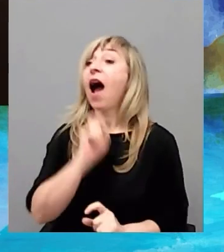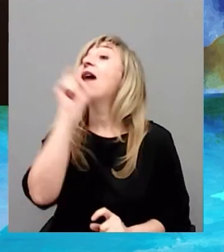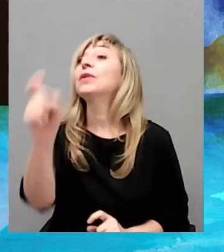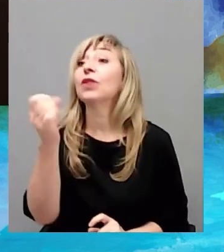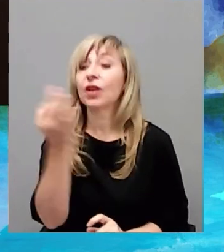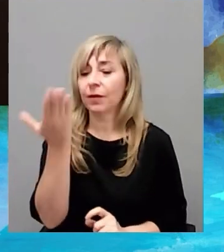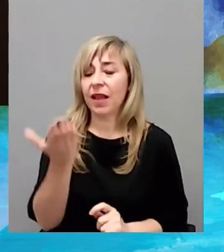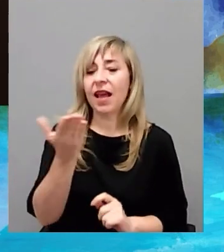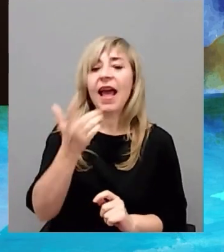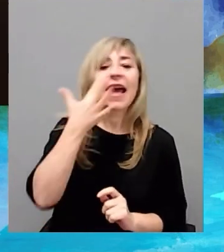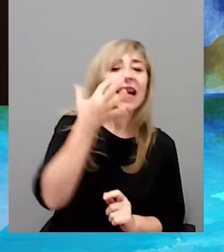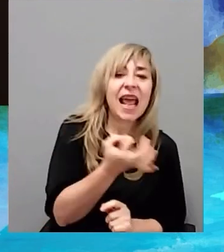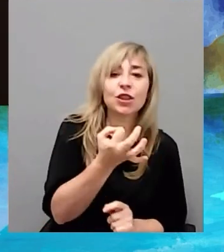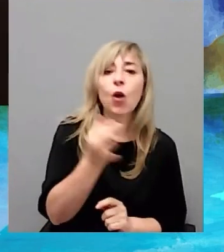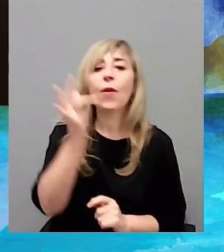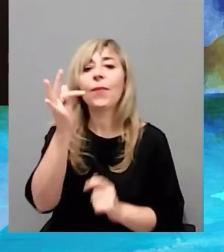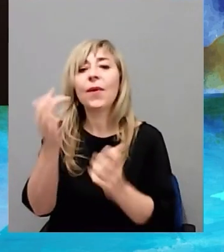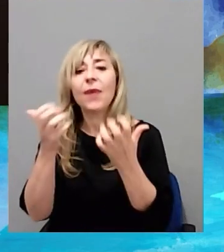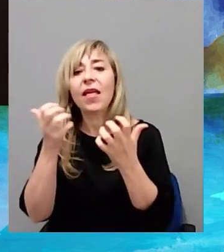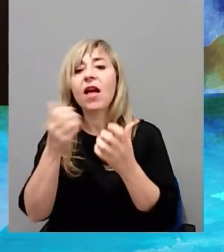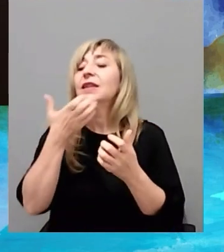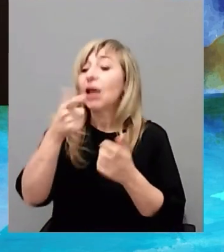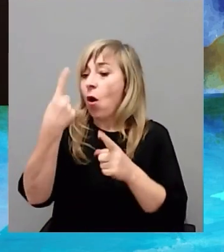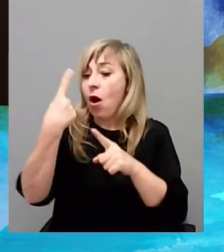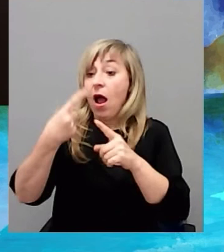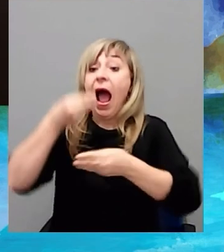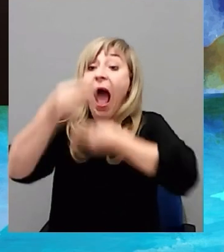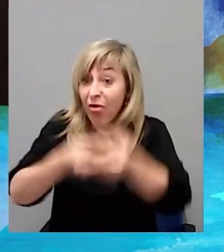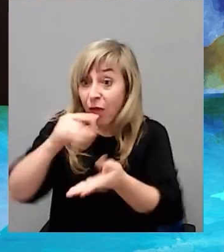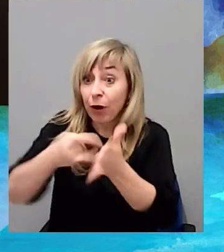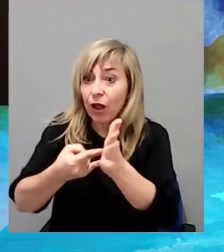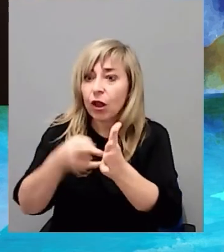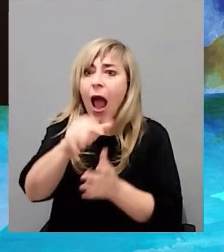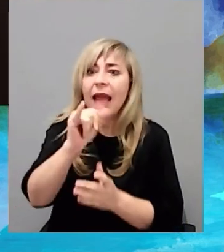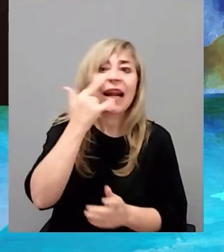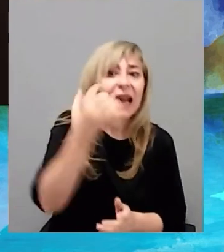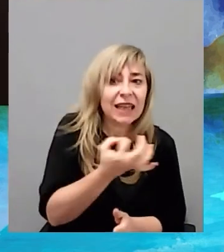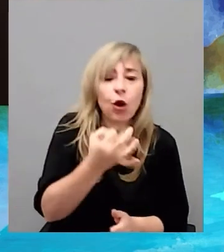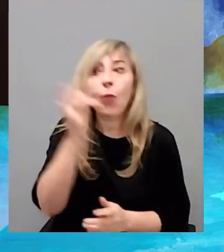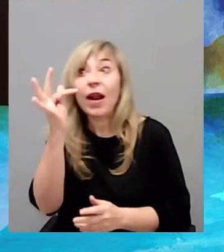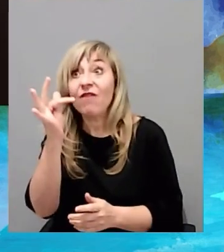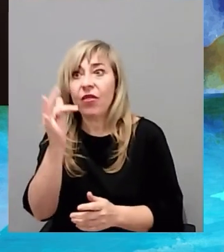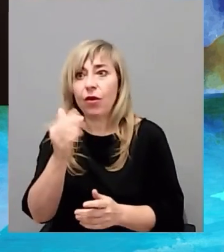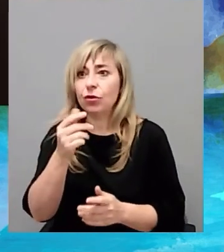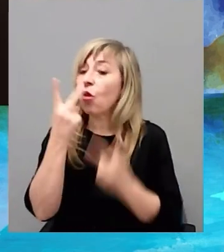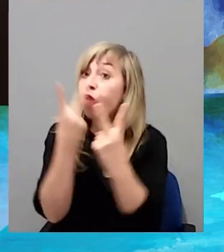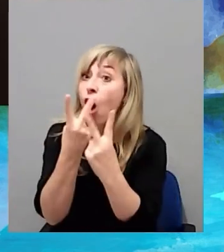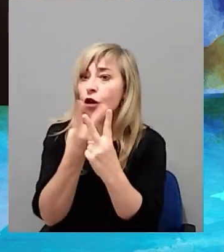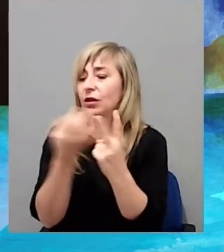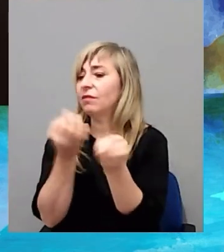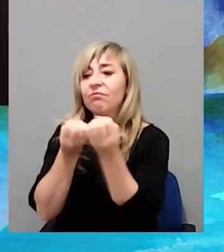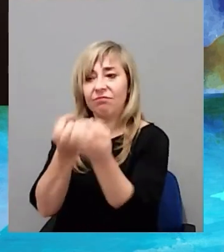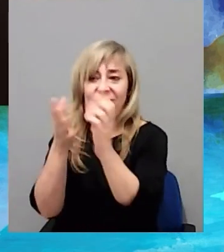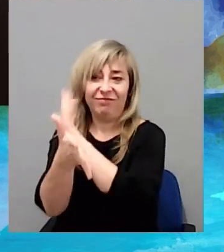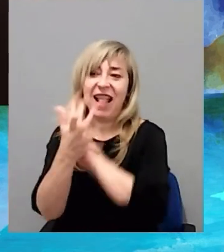the clients of the risks and benefits of doing this or not doing that. It's very important that they understand these